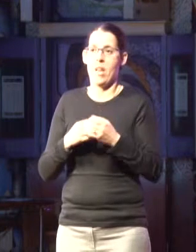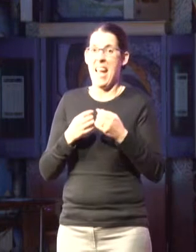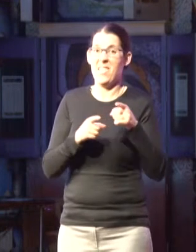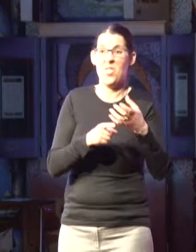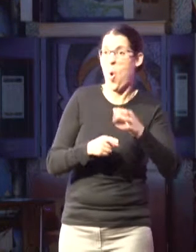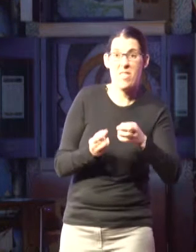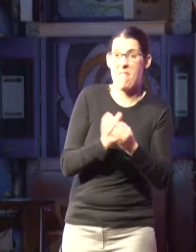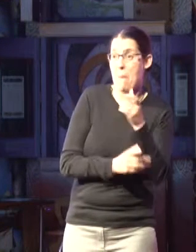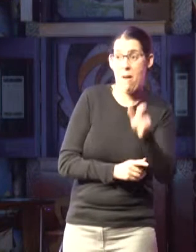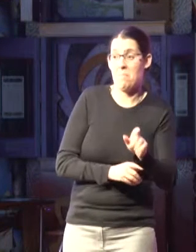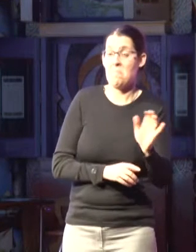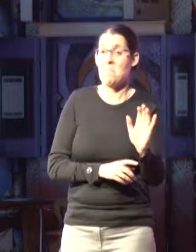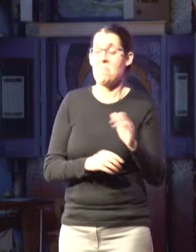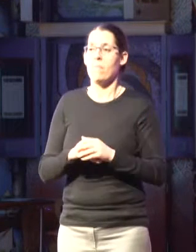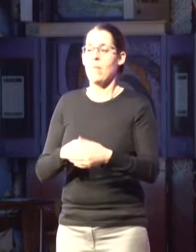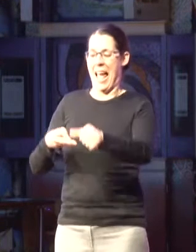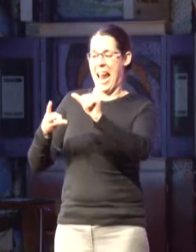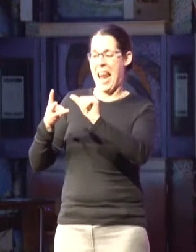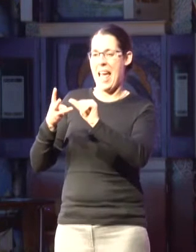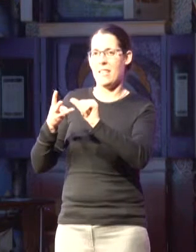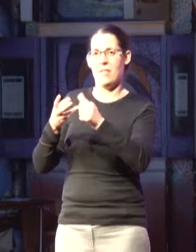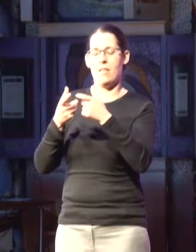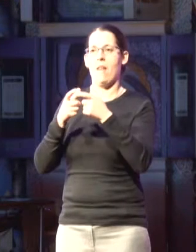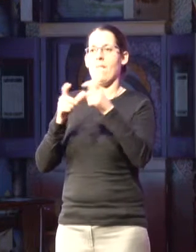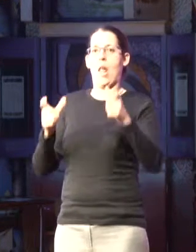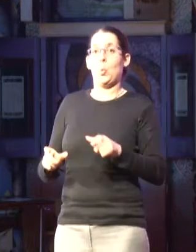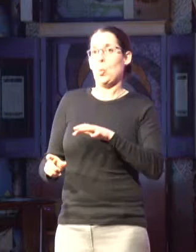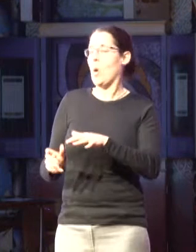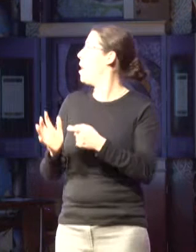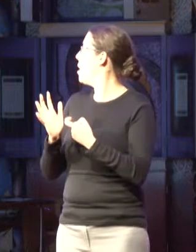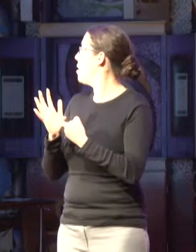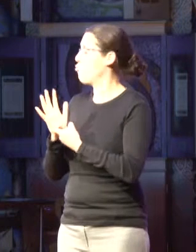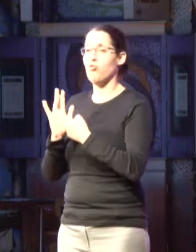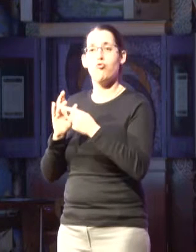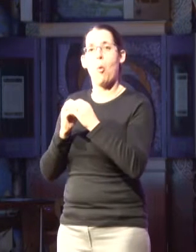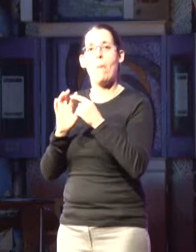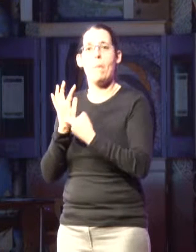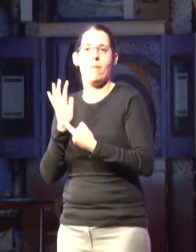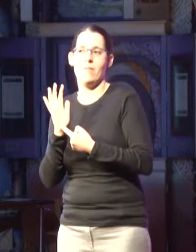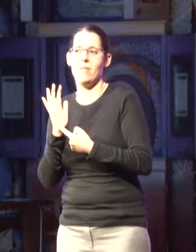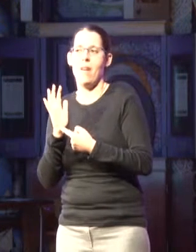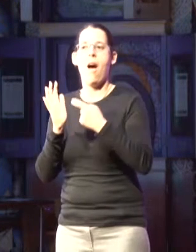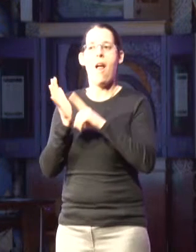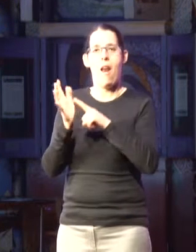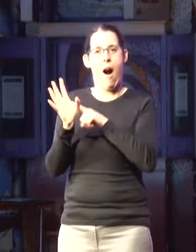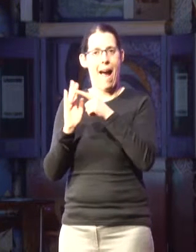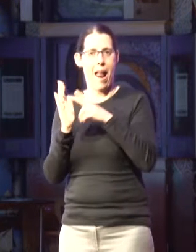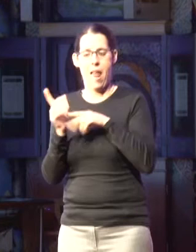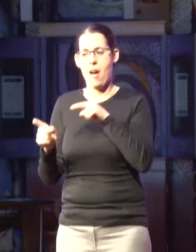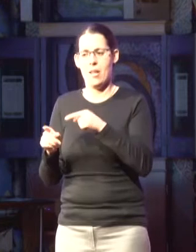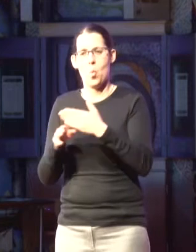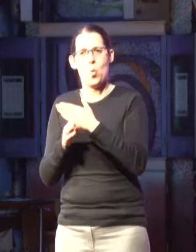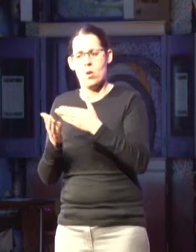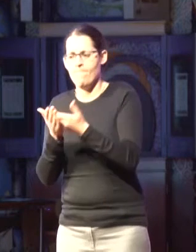So the next finalist is Robert Lyon. Robert has worked on the Mahara